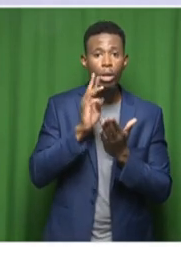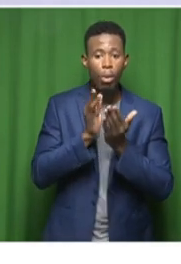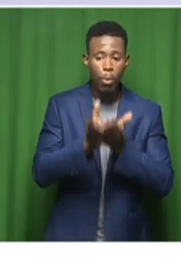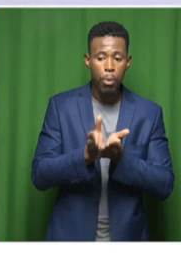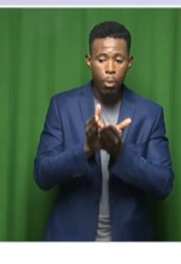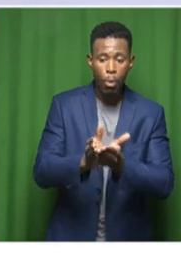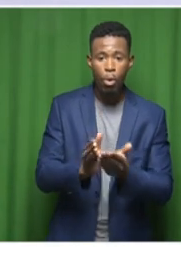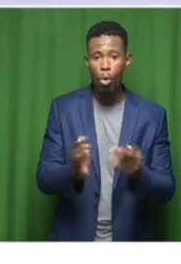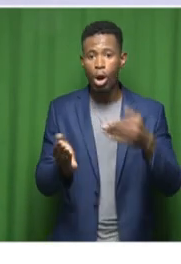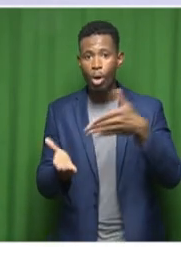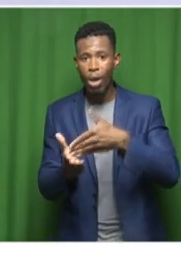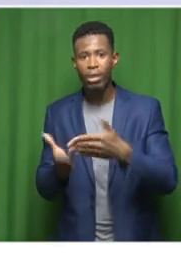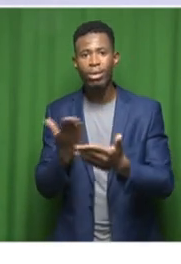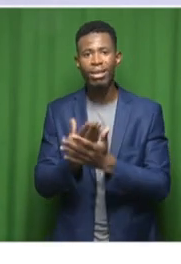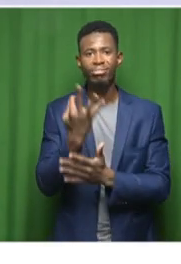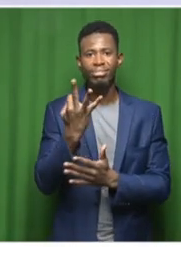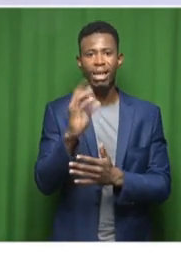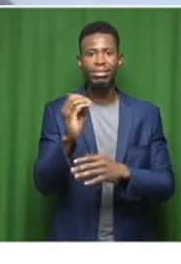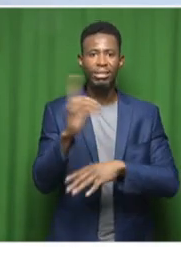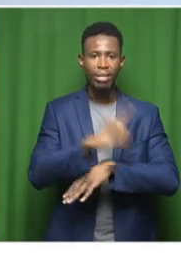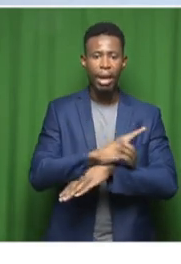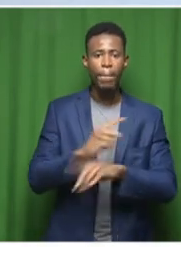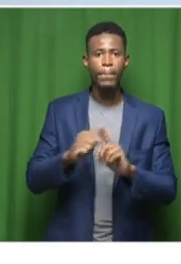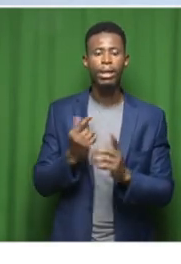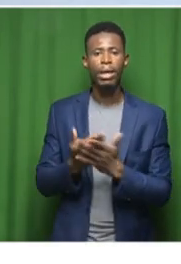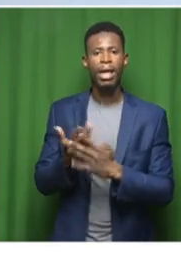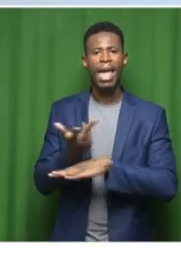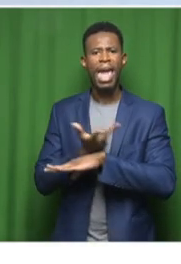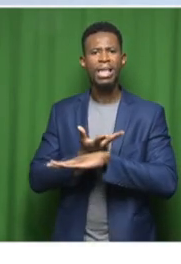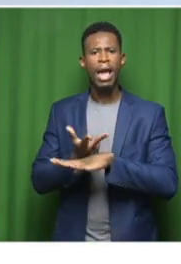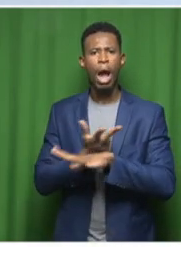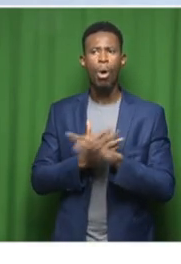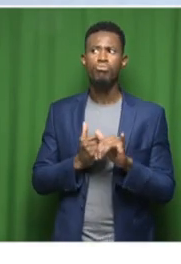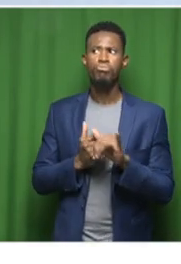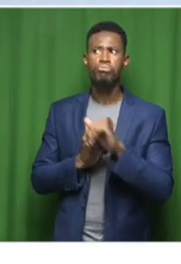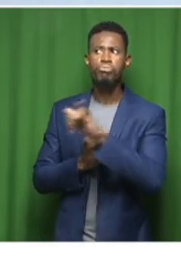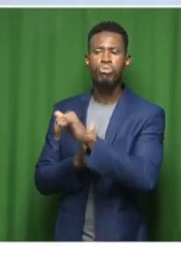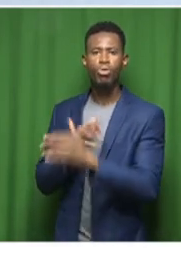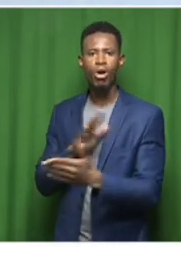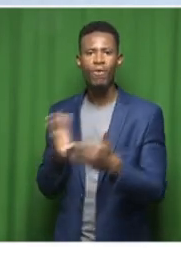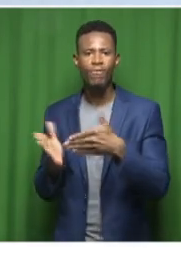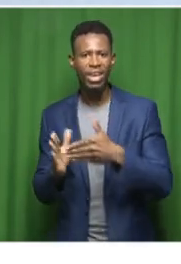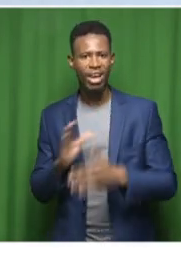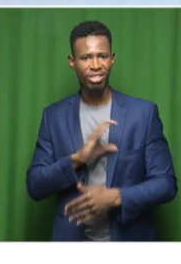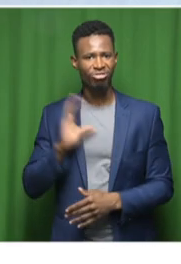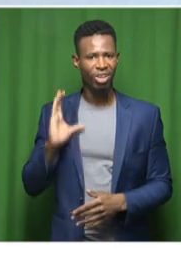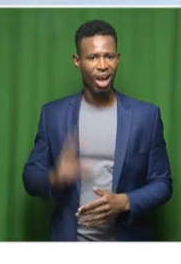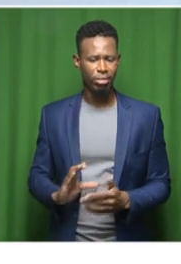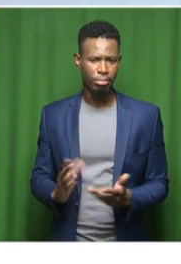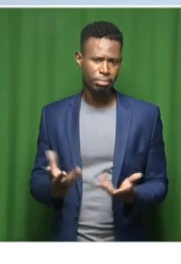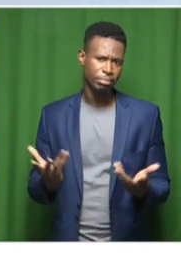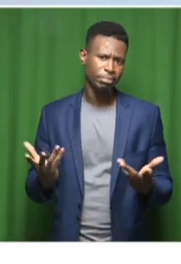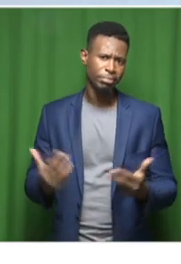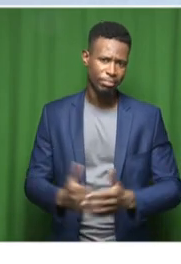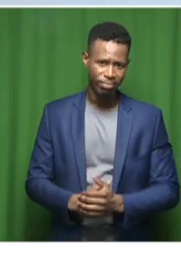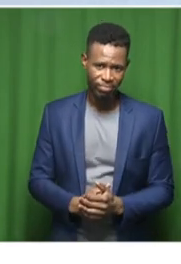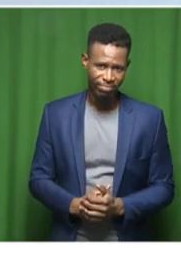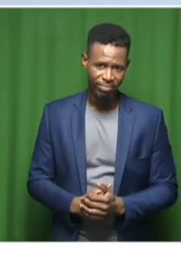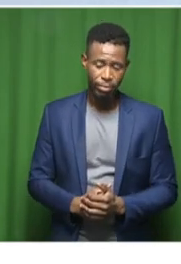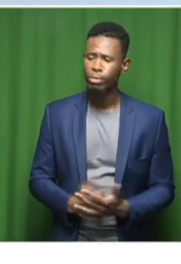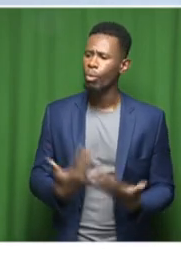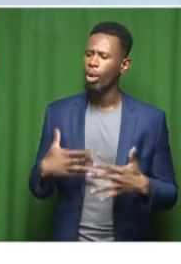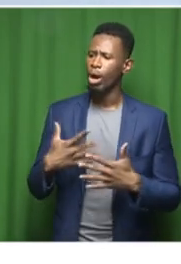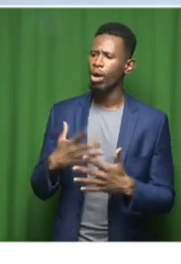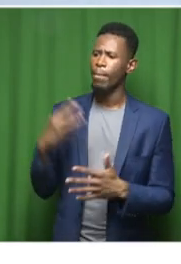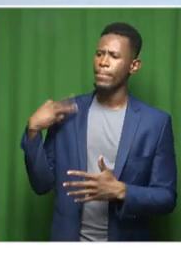And this makes life easy for all of us. You know, Minister, I quite like the example you made about tourism, about civil aviation as